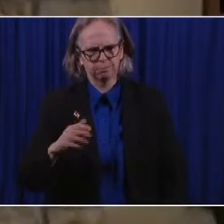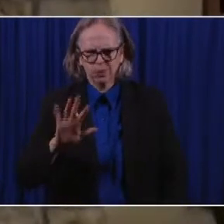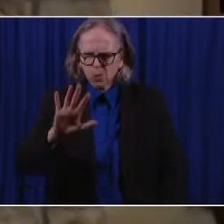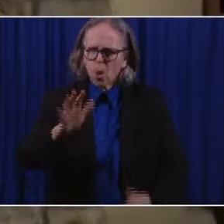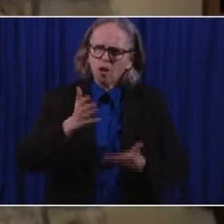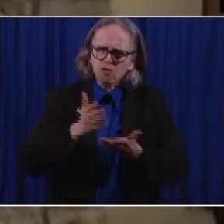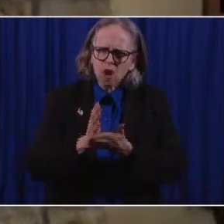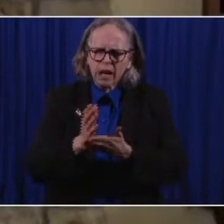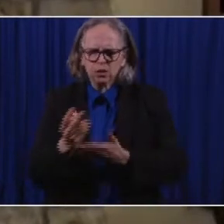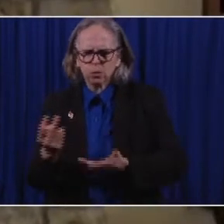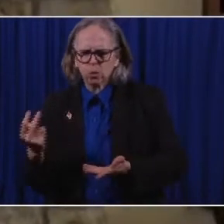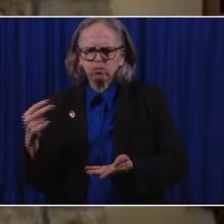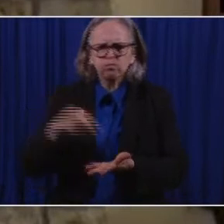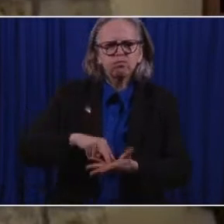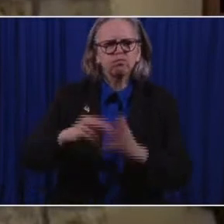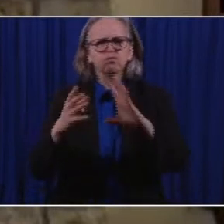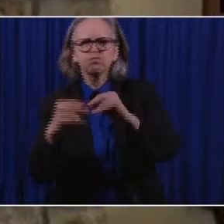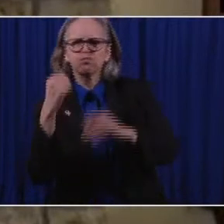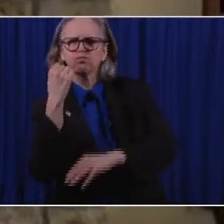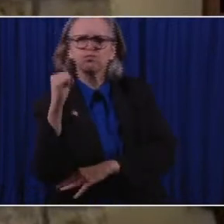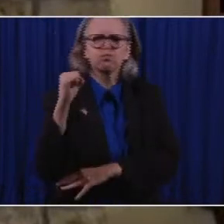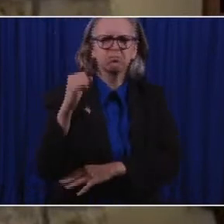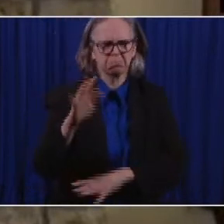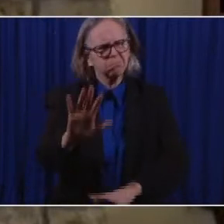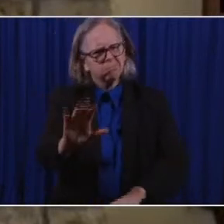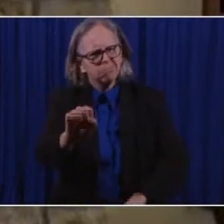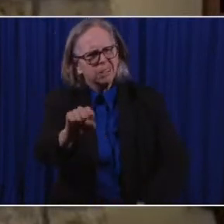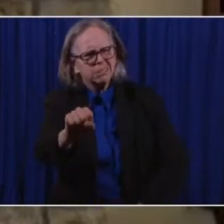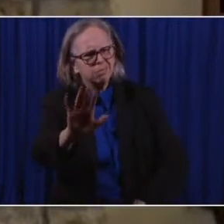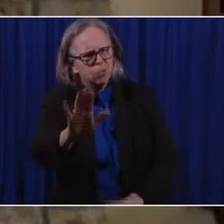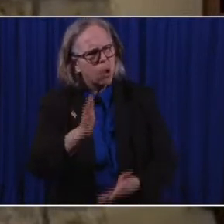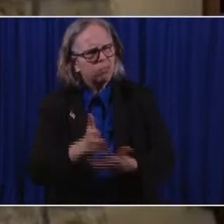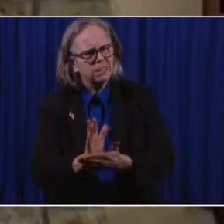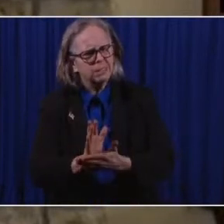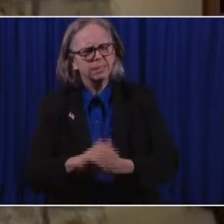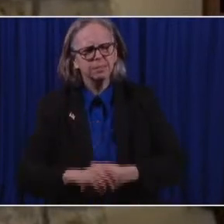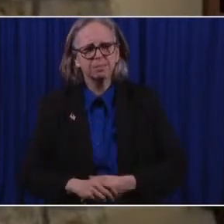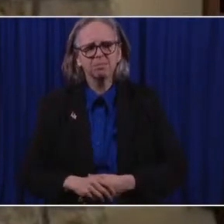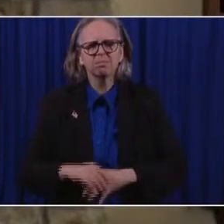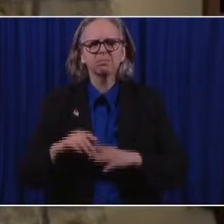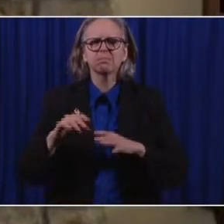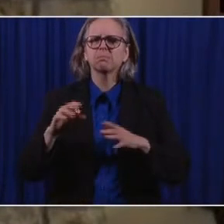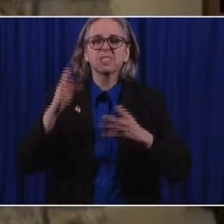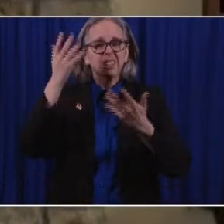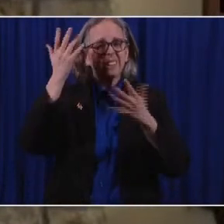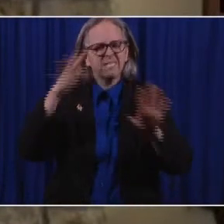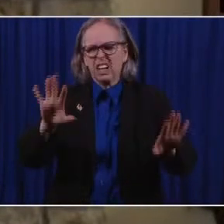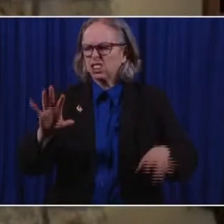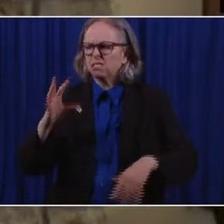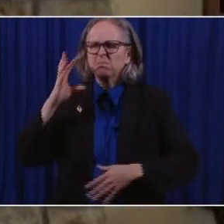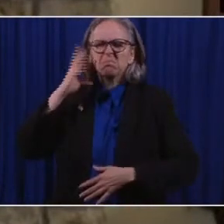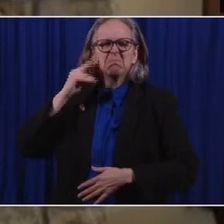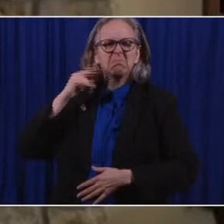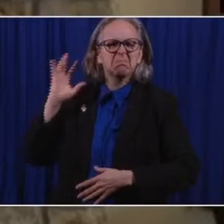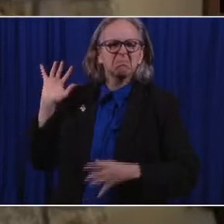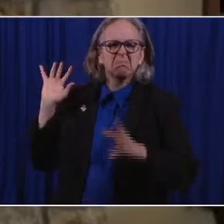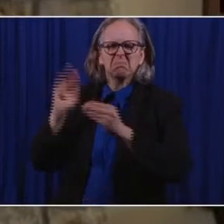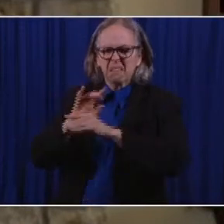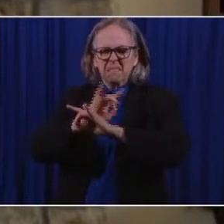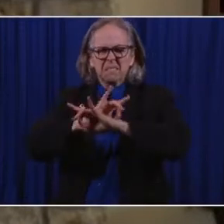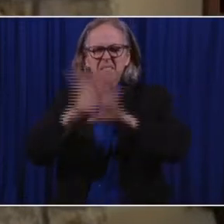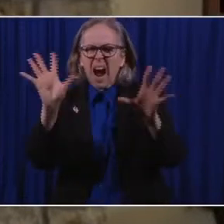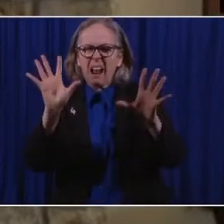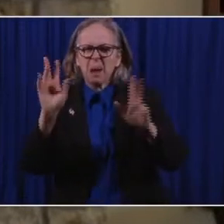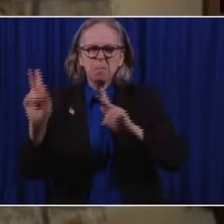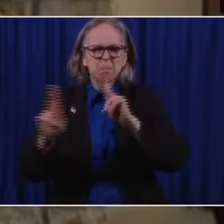say, though, that at a time when we have already seen violent people. You want to call